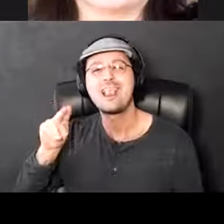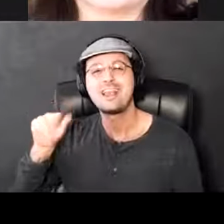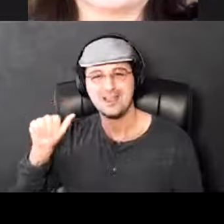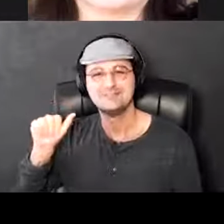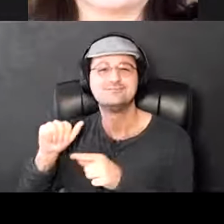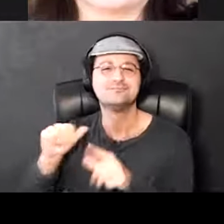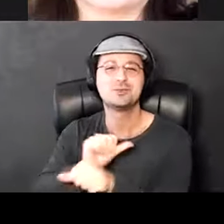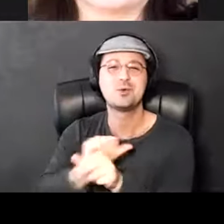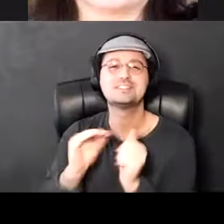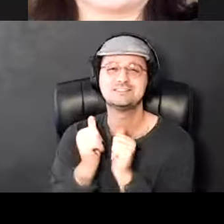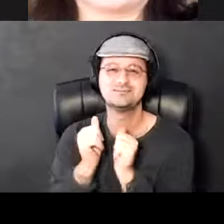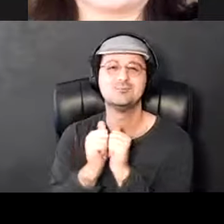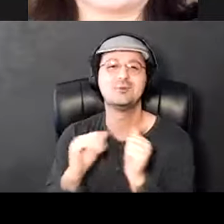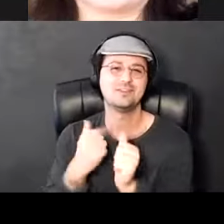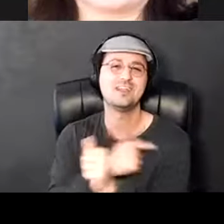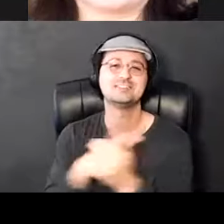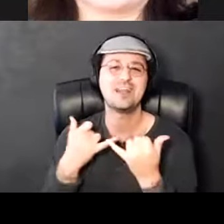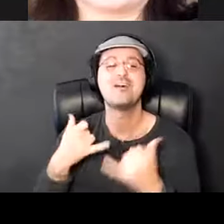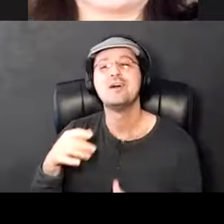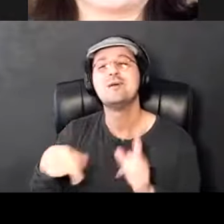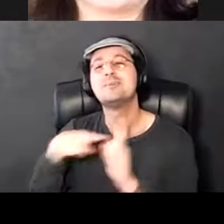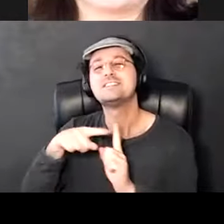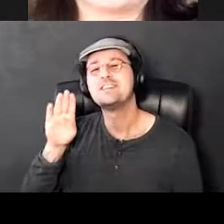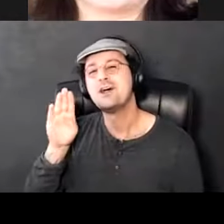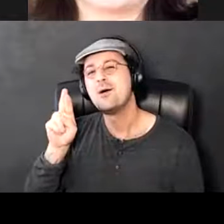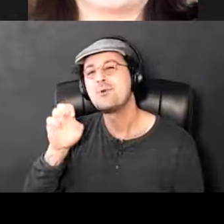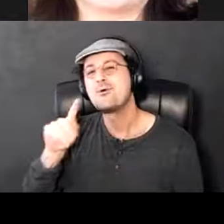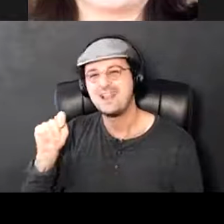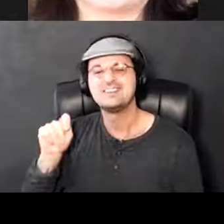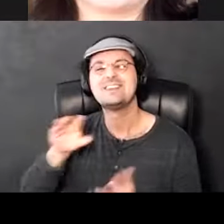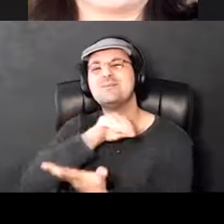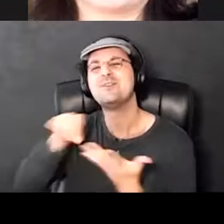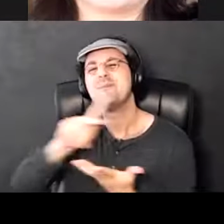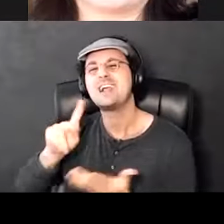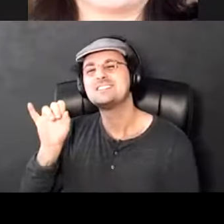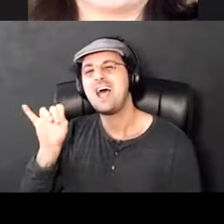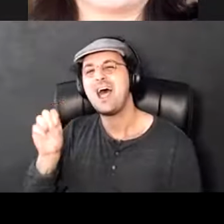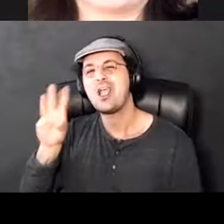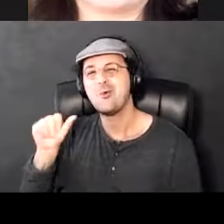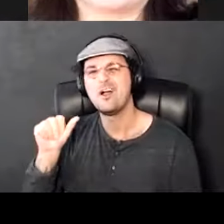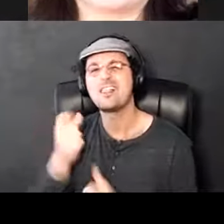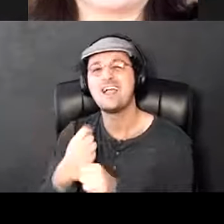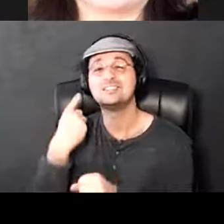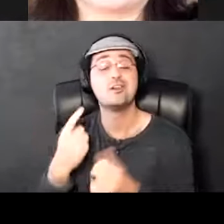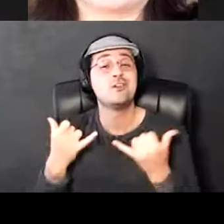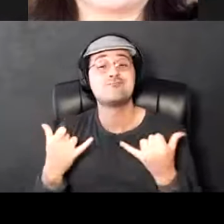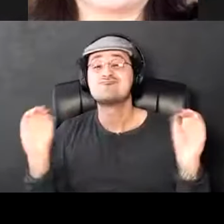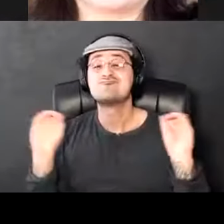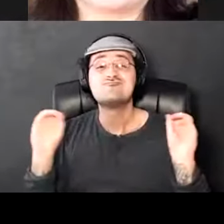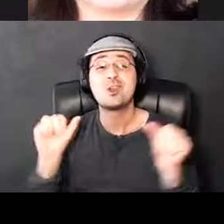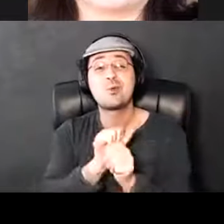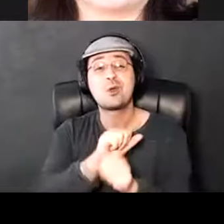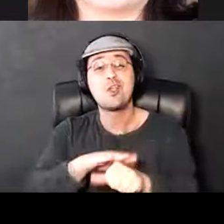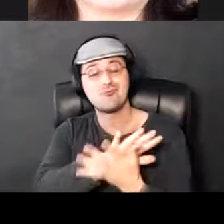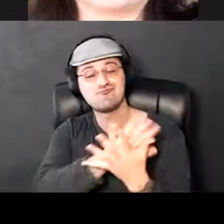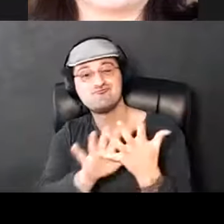lab manager, Brett, who moved back home to Iowa last year. So we don't currently have anybody working on these stories,